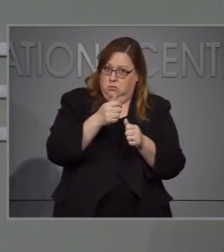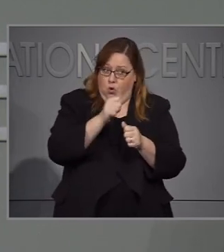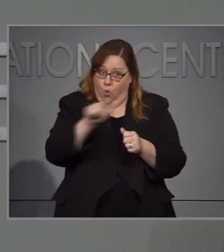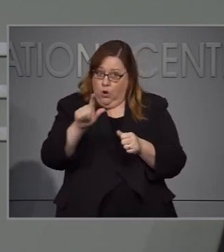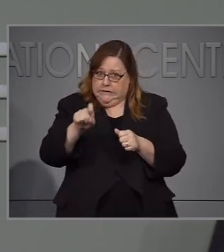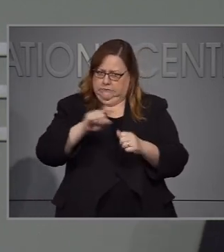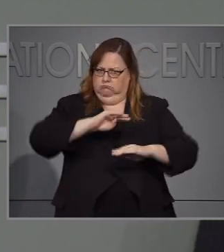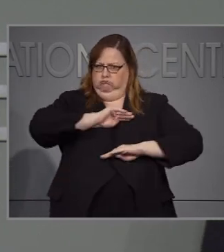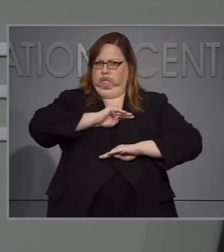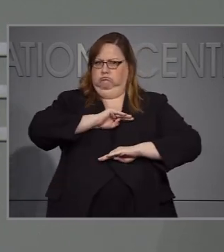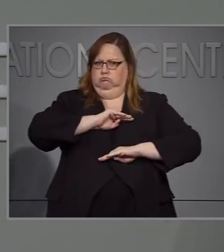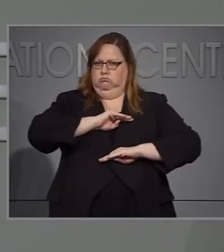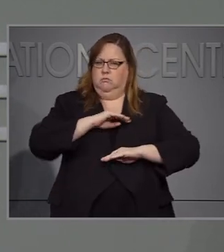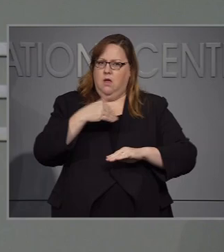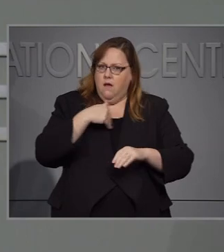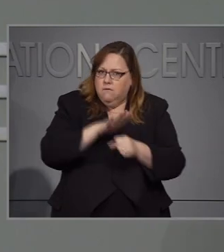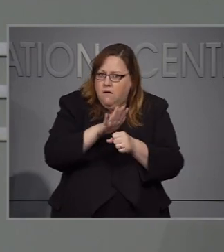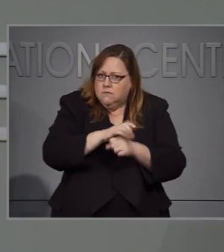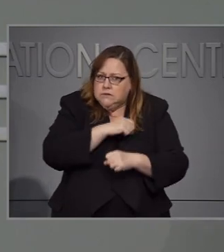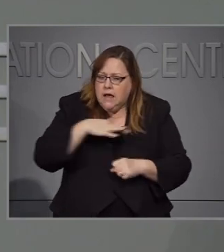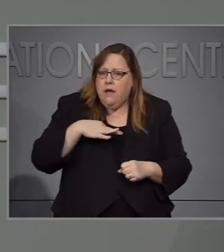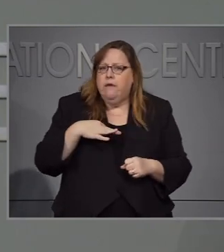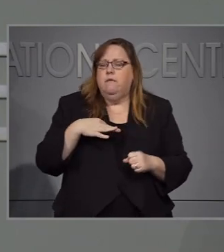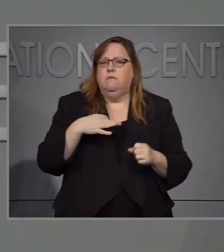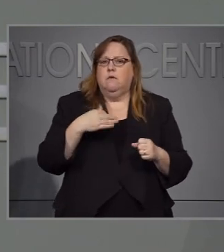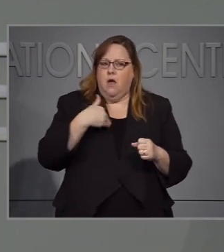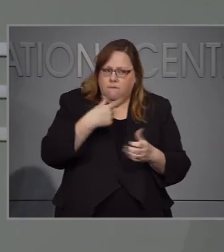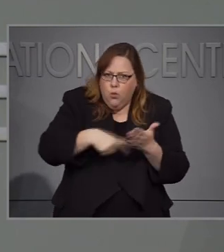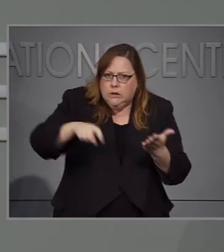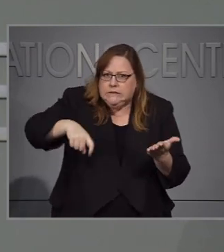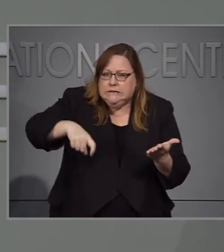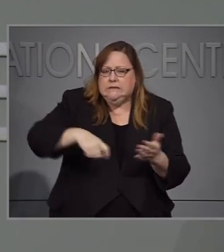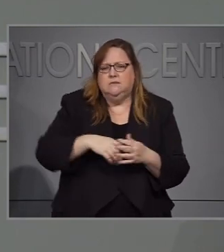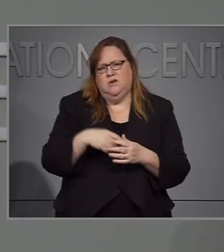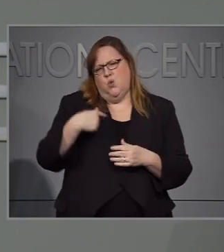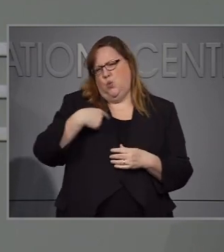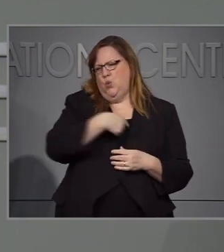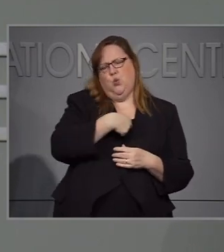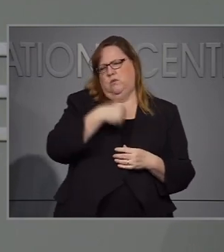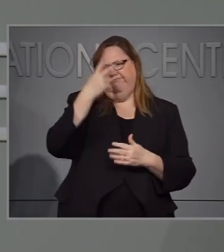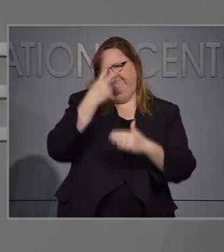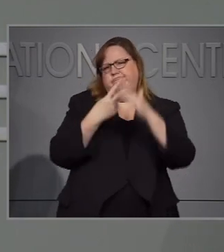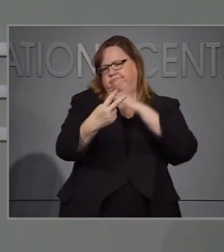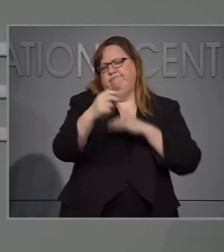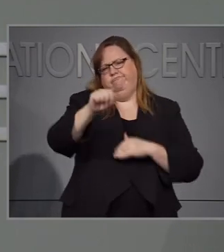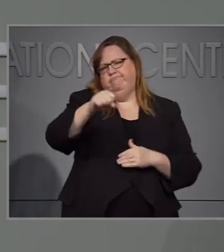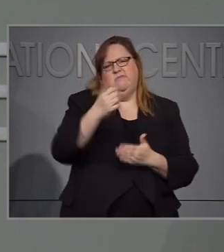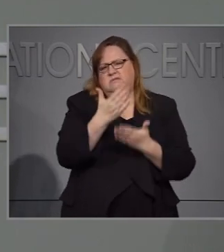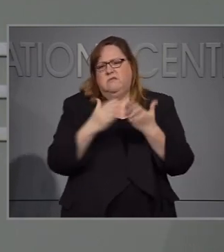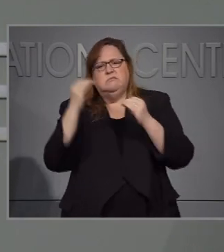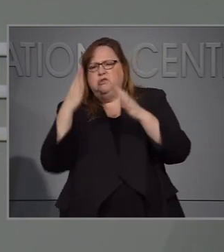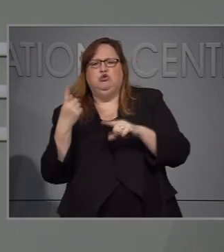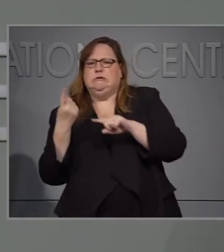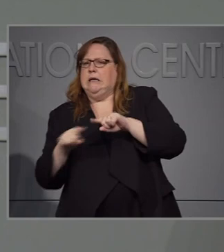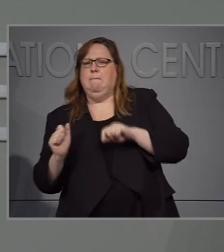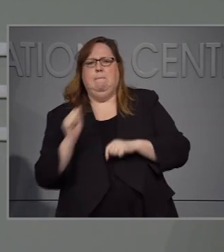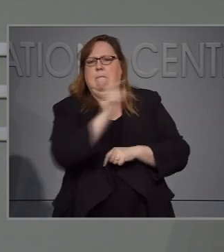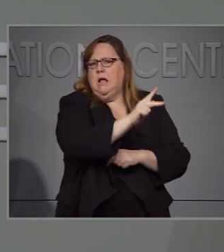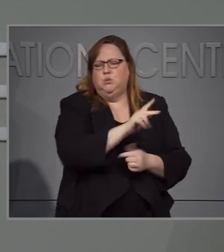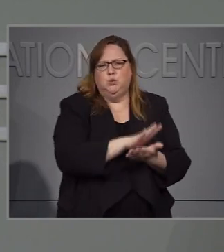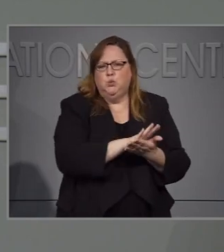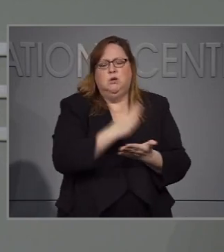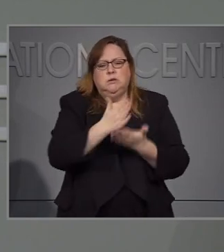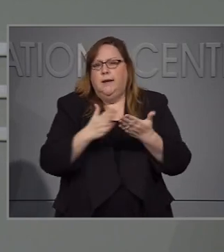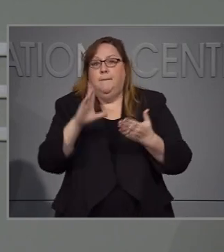some teachers and staff members will not be able to return to school for a variety of reasons, while others, as the